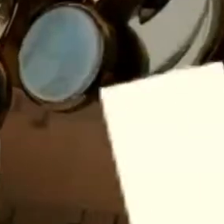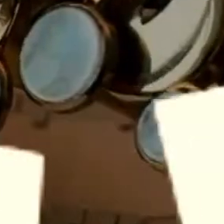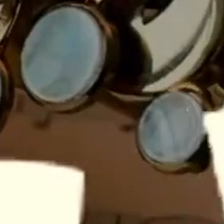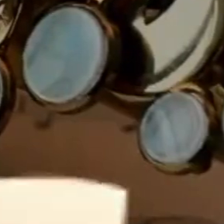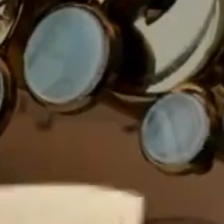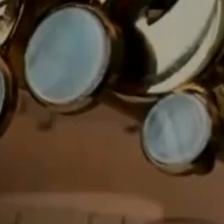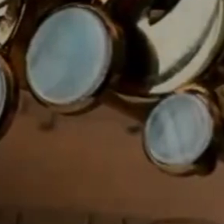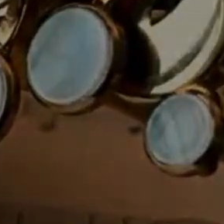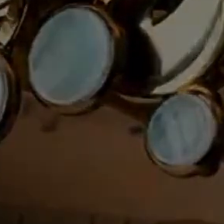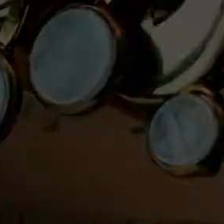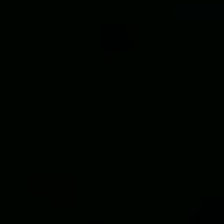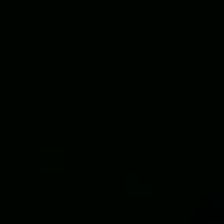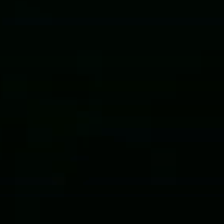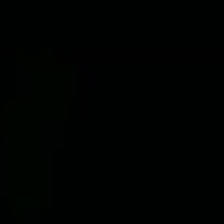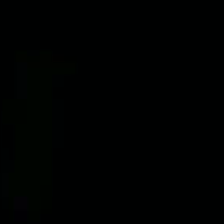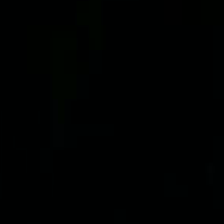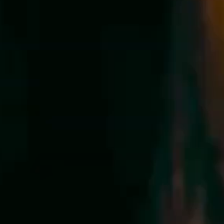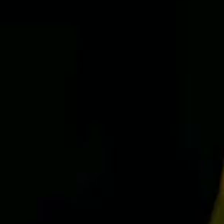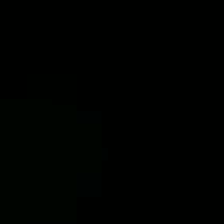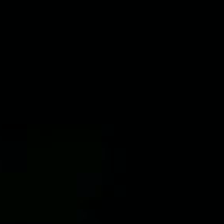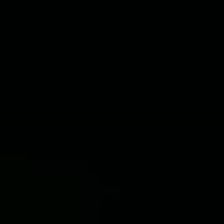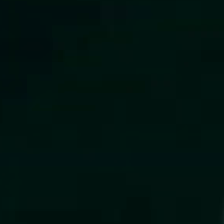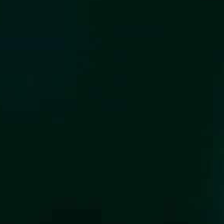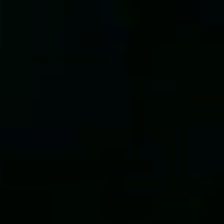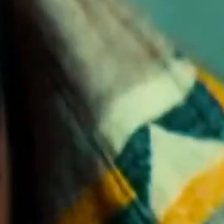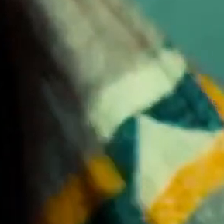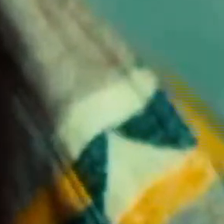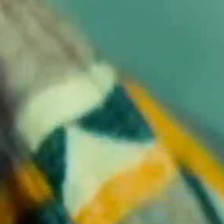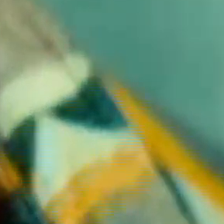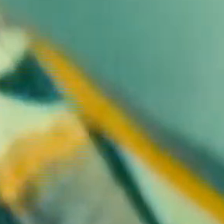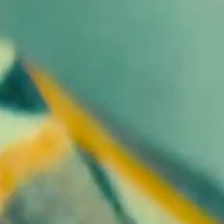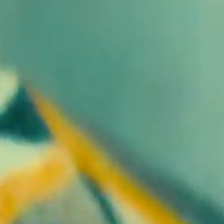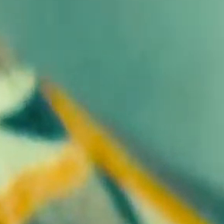pale wasanii wamekuwa kiwakali.